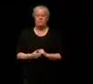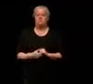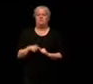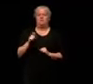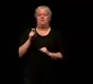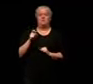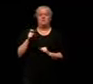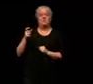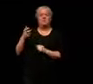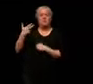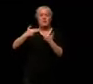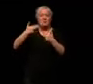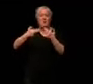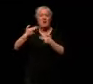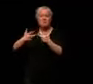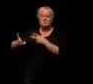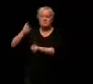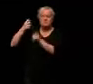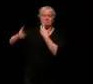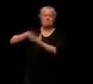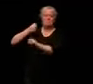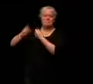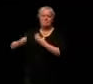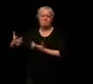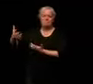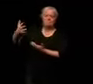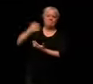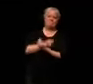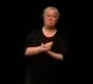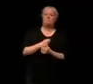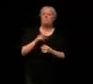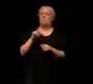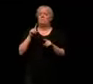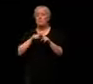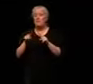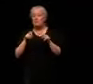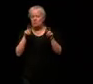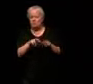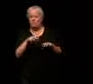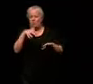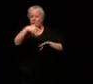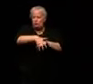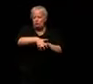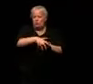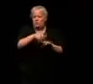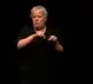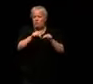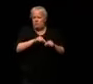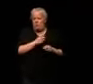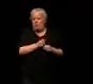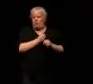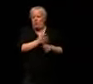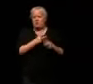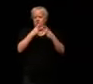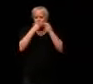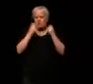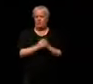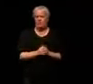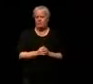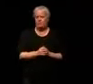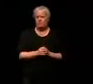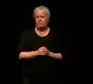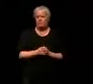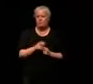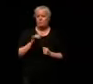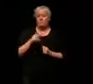and support for programs that address the root causes of crime. And it means we must create a stronger safety net for those